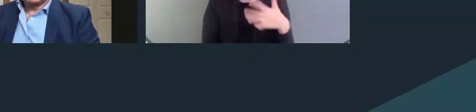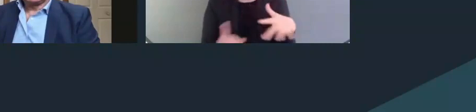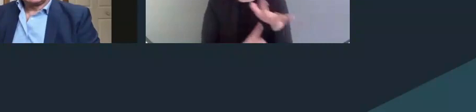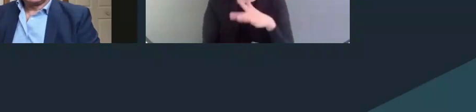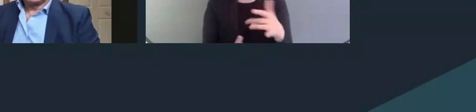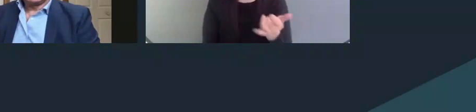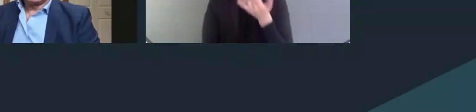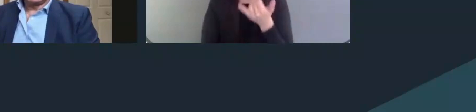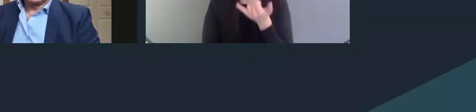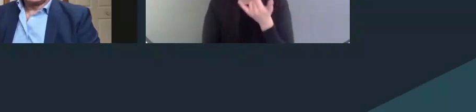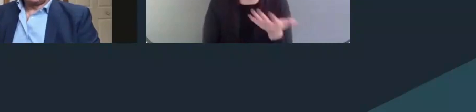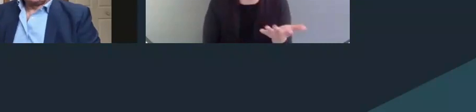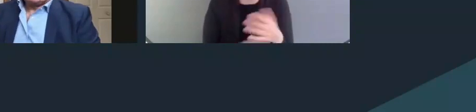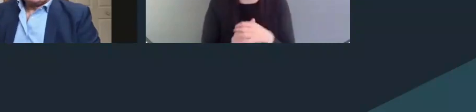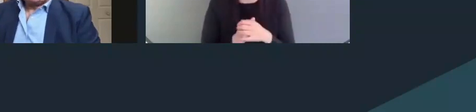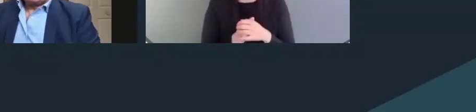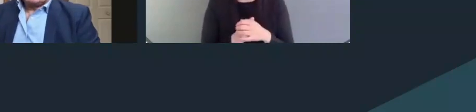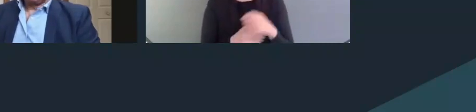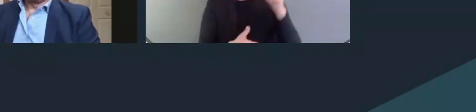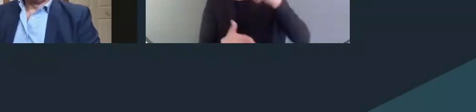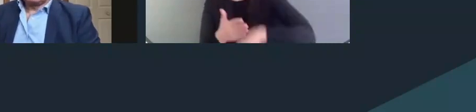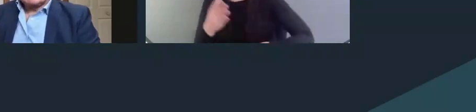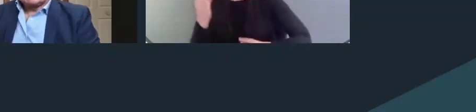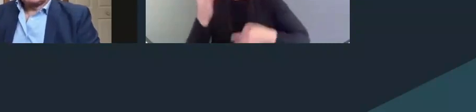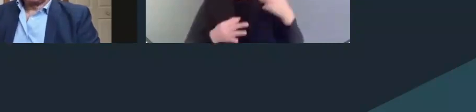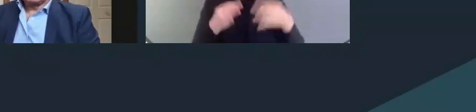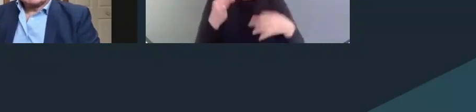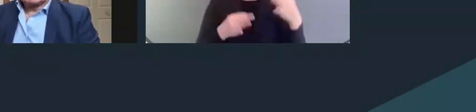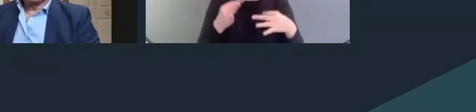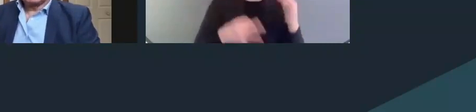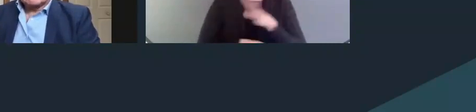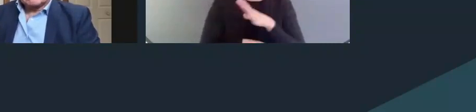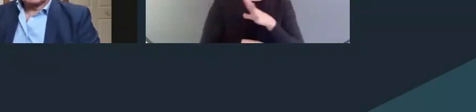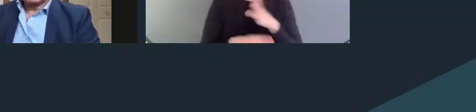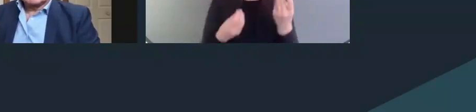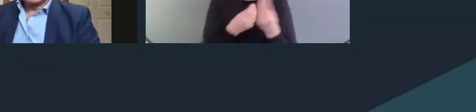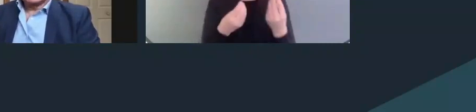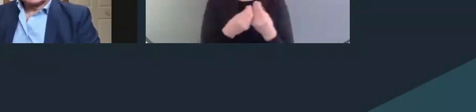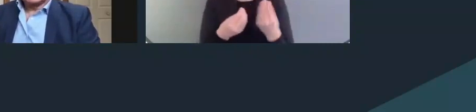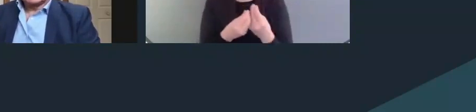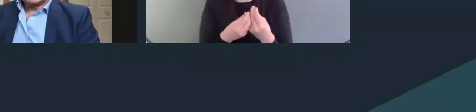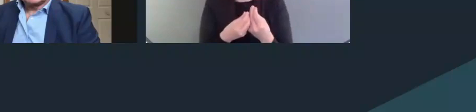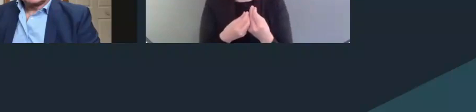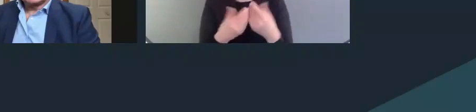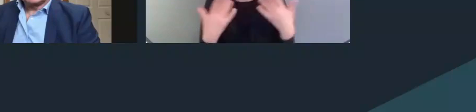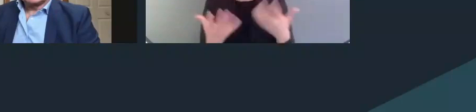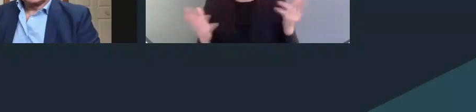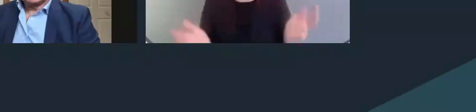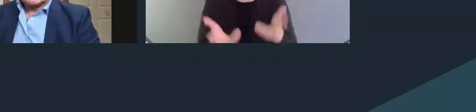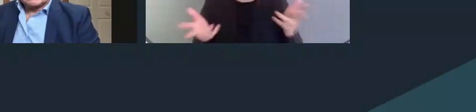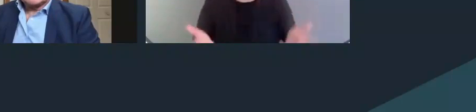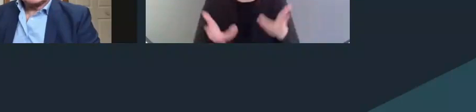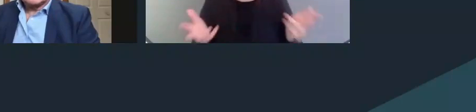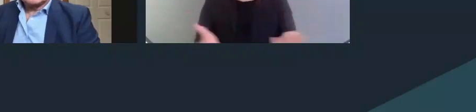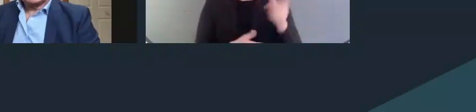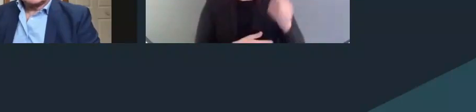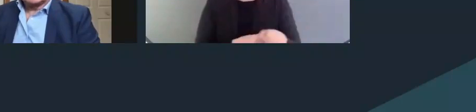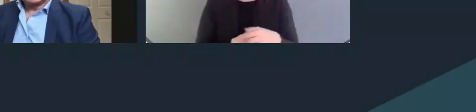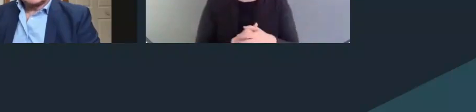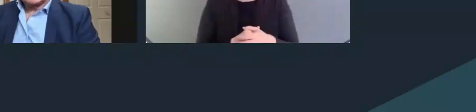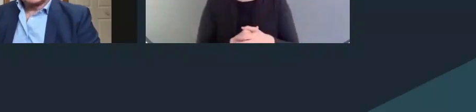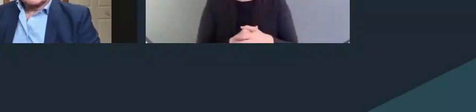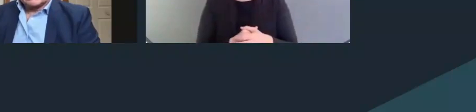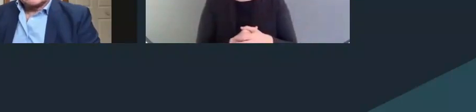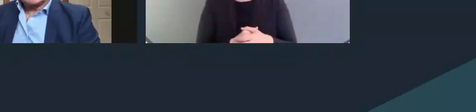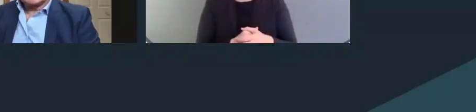Ian, who unfortunately got knocked off this call, for putting together this panel, to Language Advocacy Day 23 for